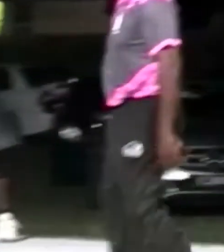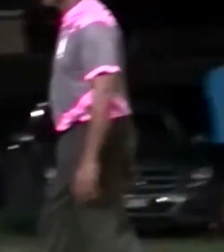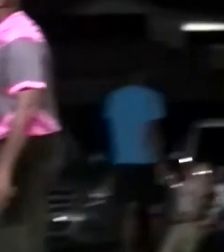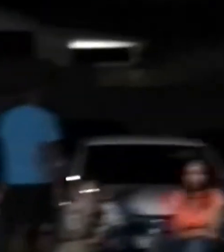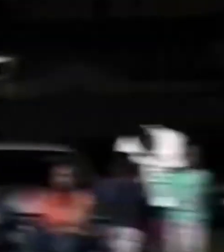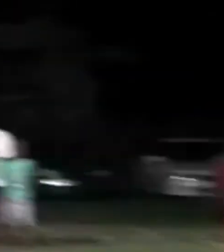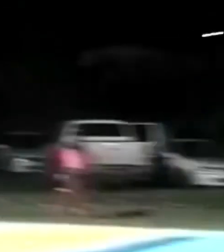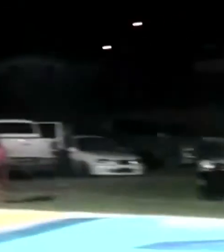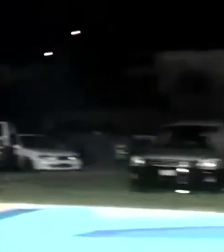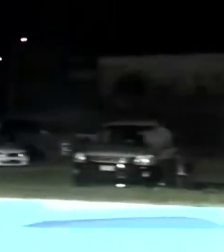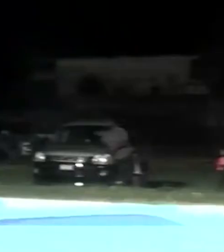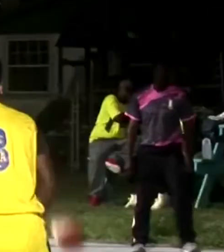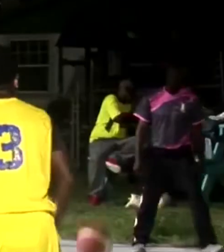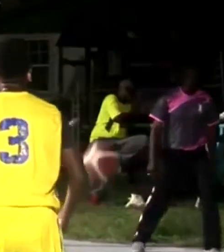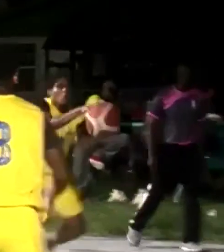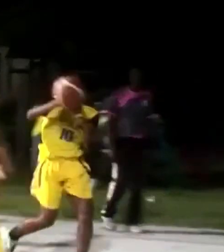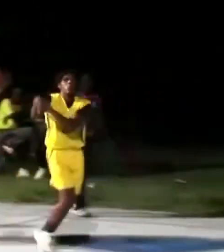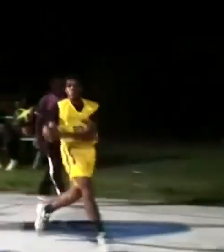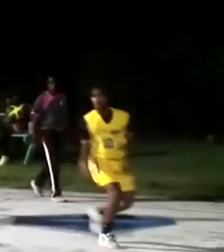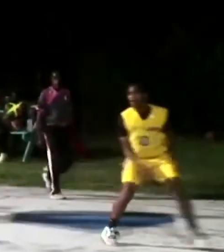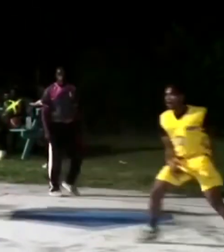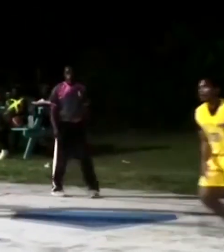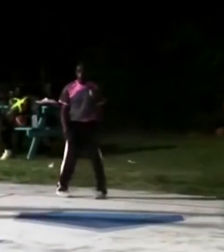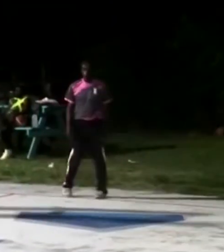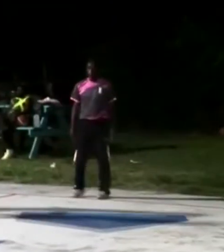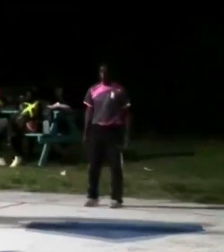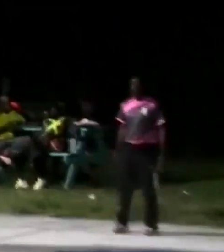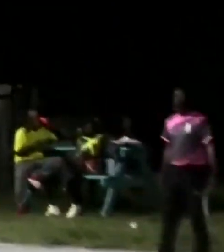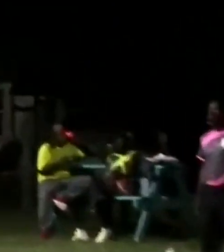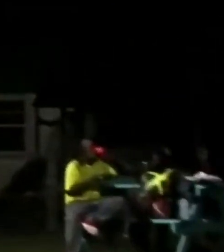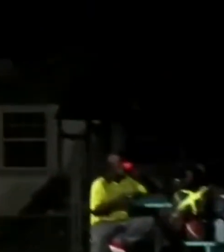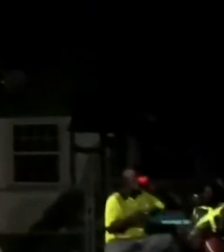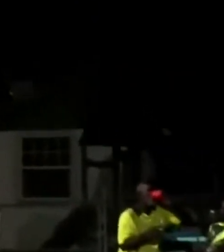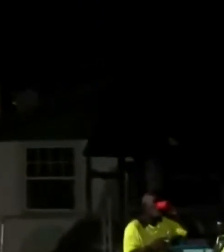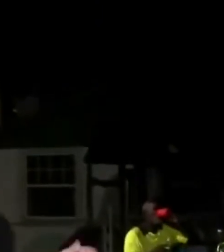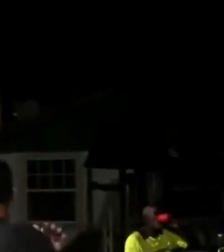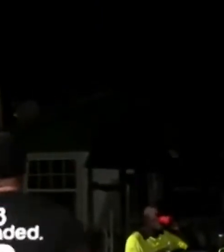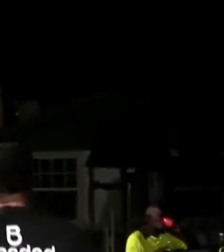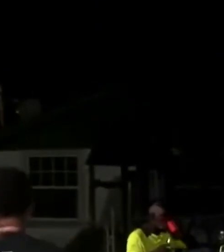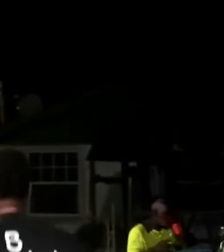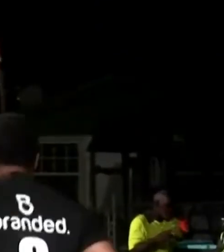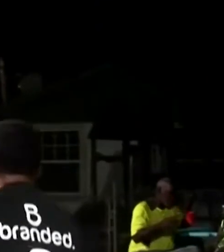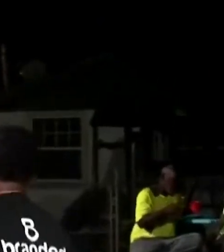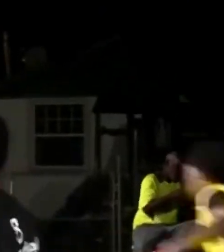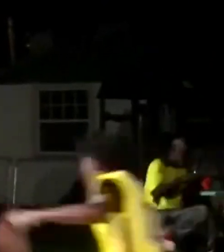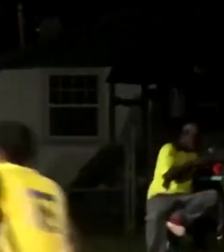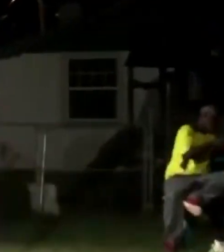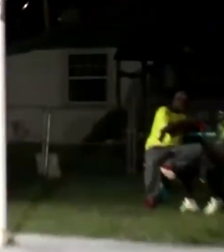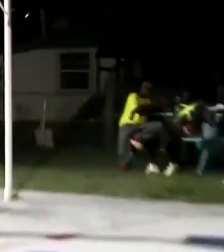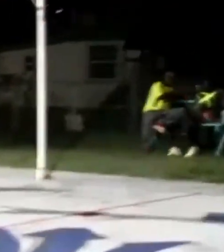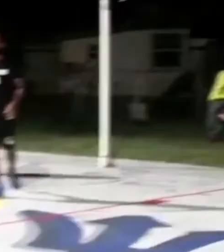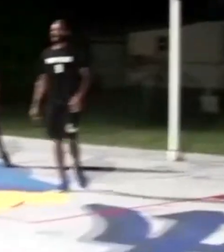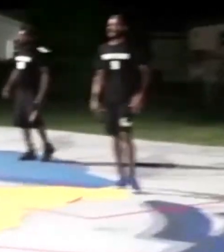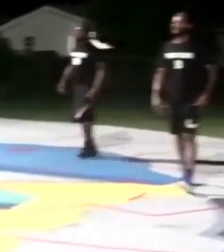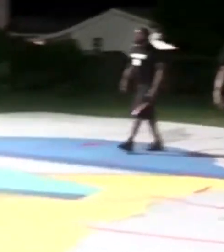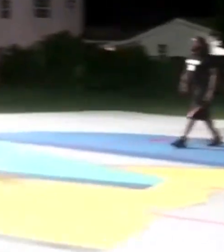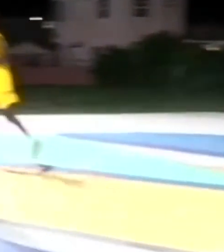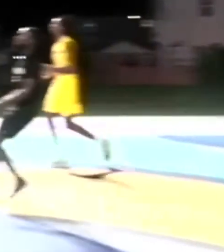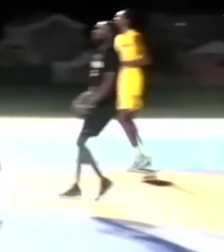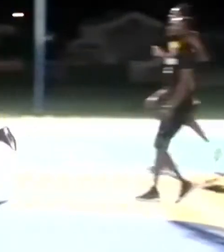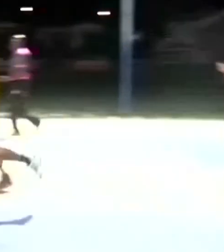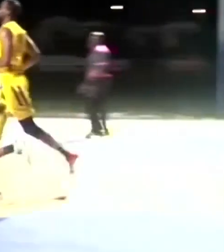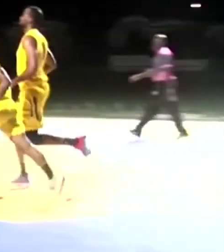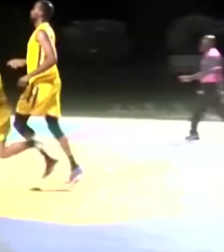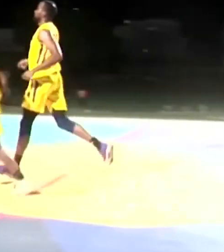high 14 points. On this play, Panthers defense stuck together and then release Marshall up